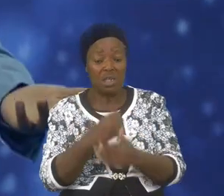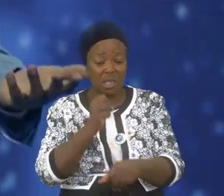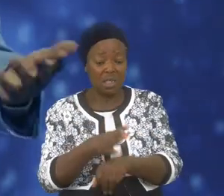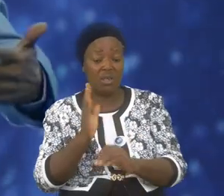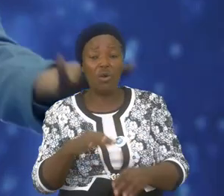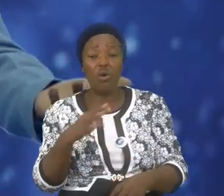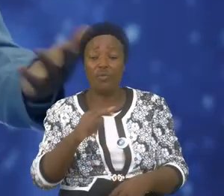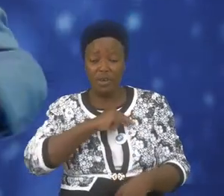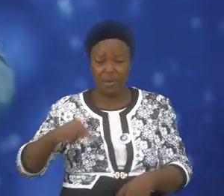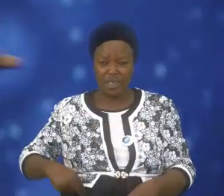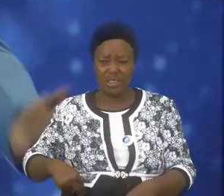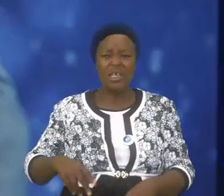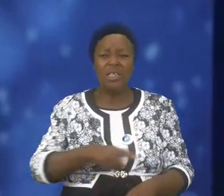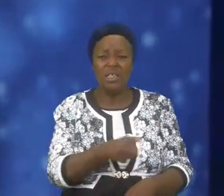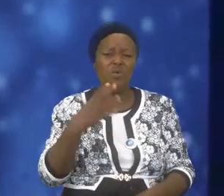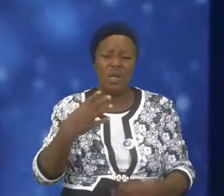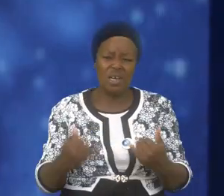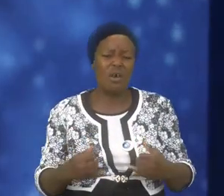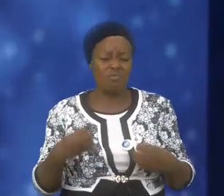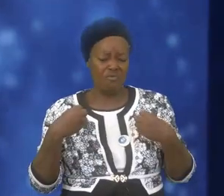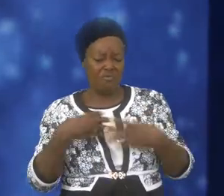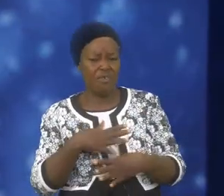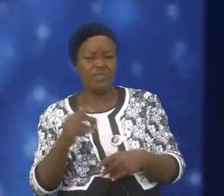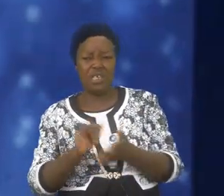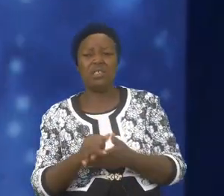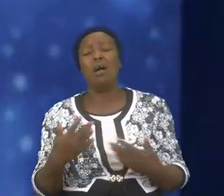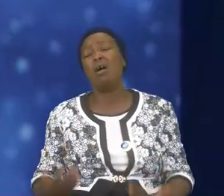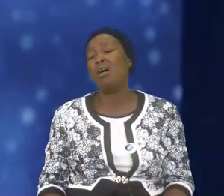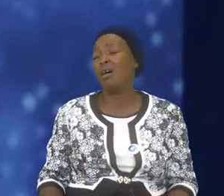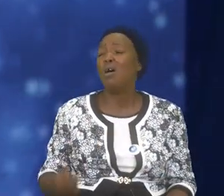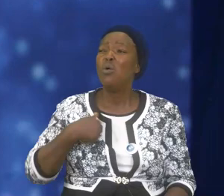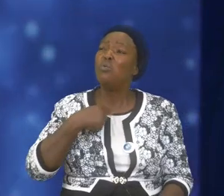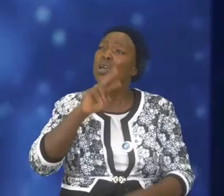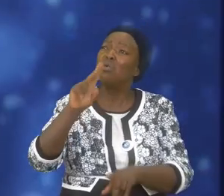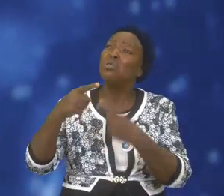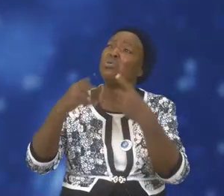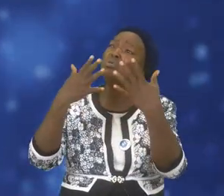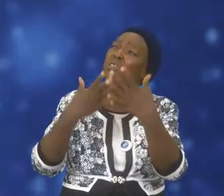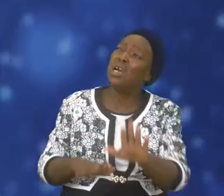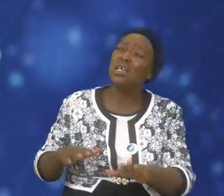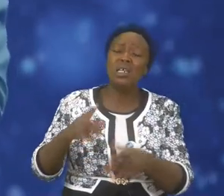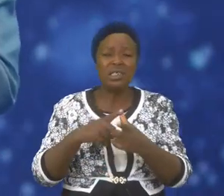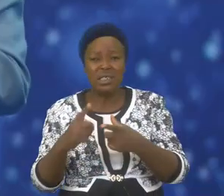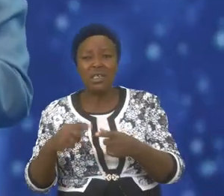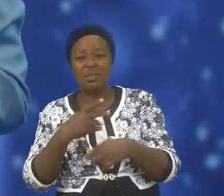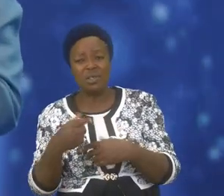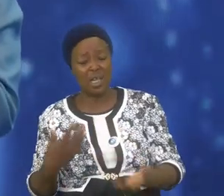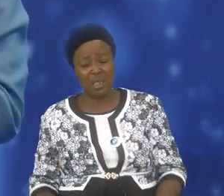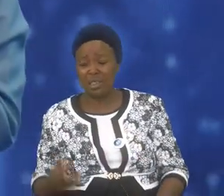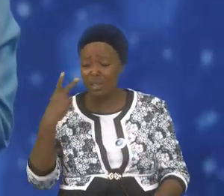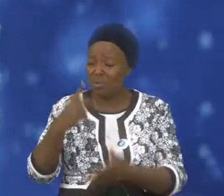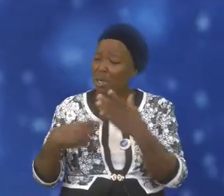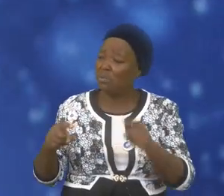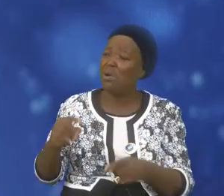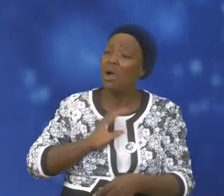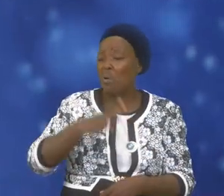Their families were fearful. They were going to lose the breadwinner. And so prayer was necessary. And that's why